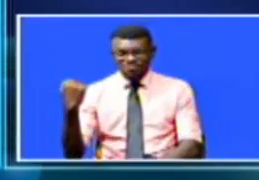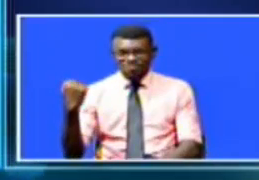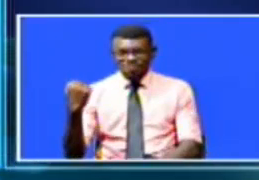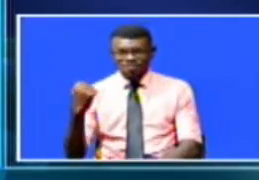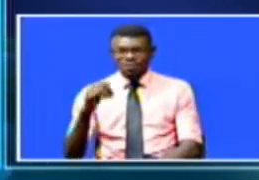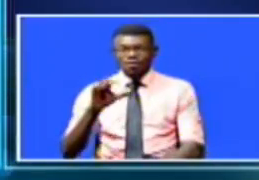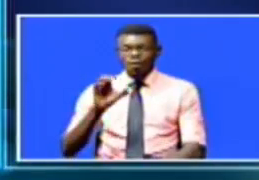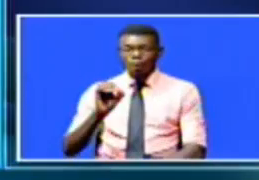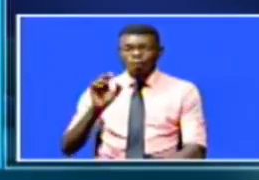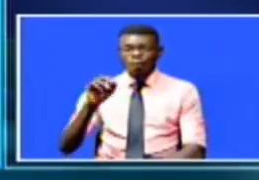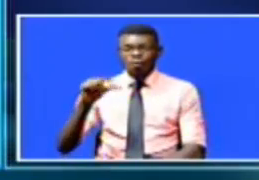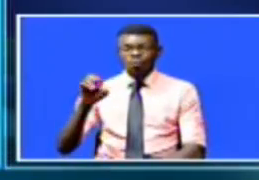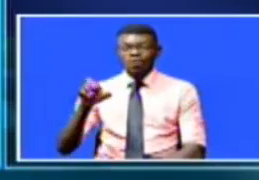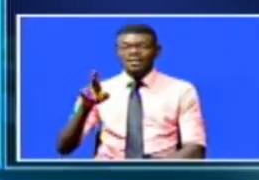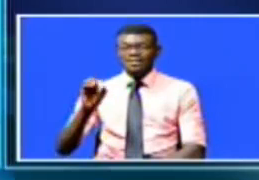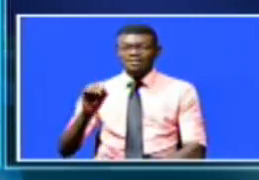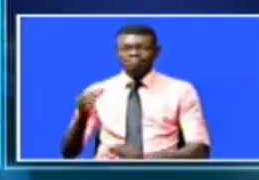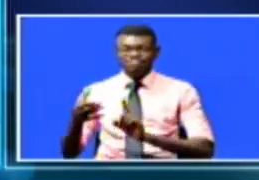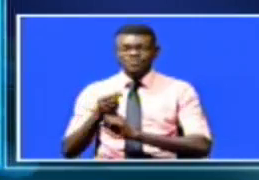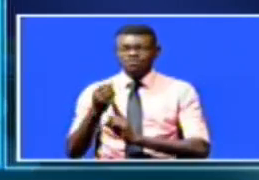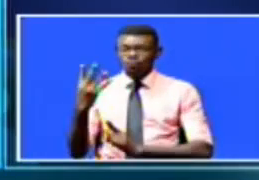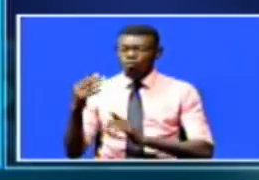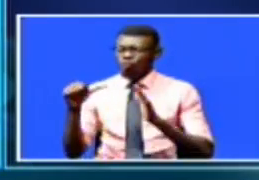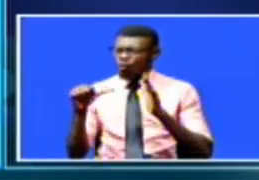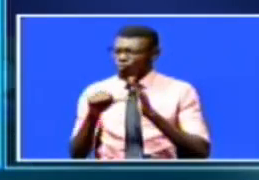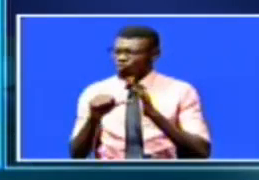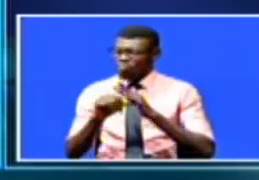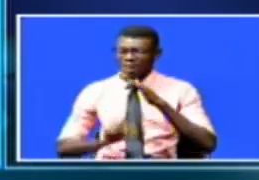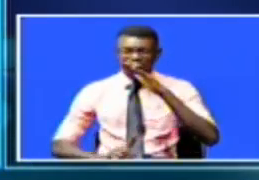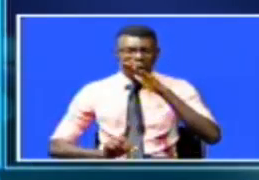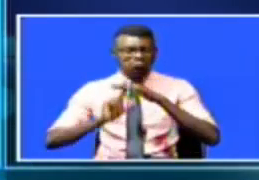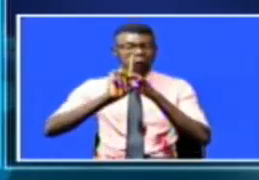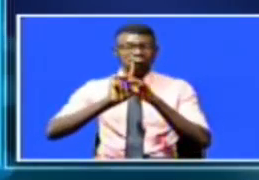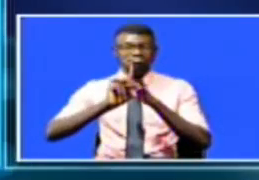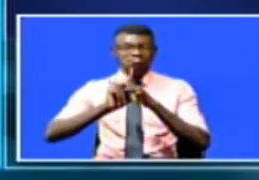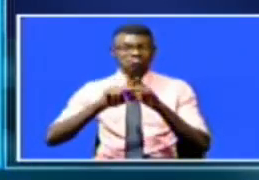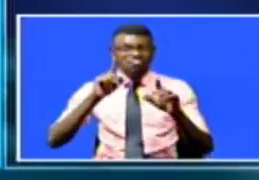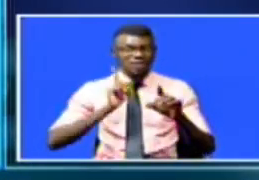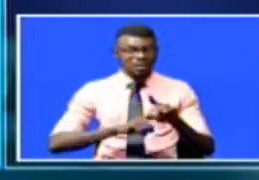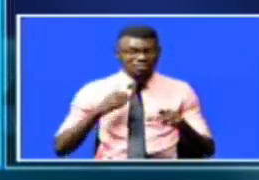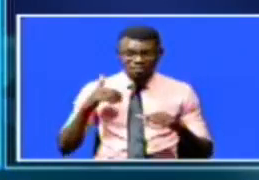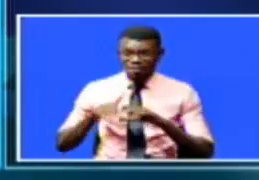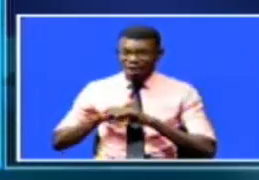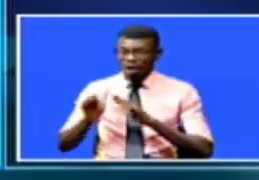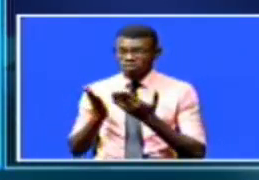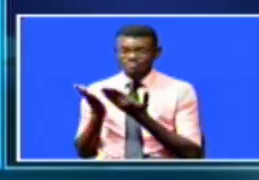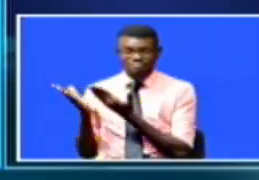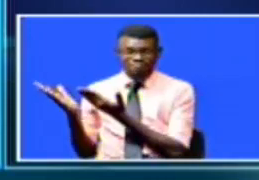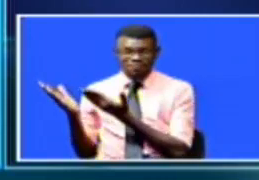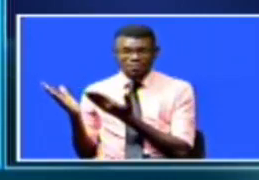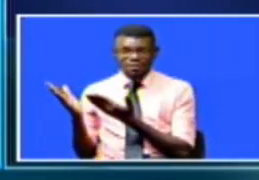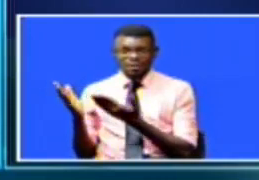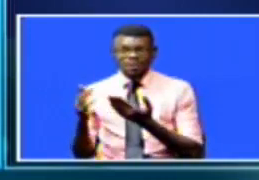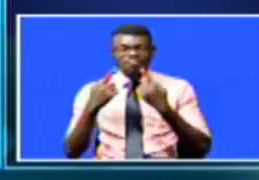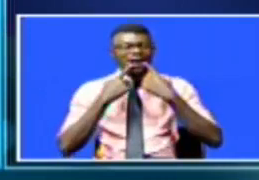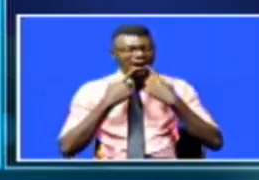4 votes. This is when hell broke loose. Immediately when I left the election room, when I had already been declared the chairperson,